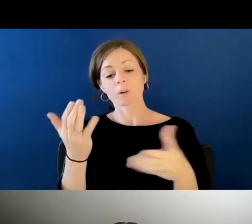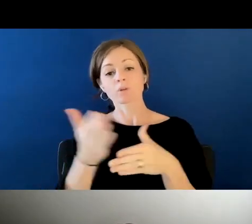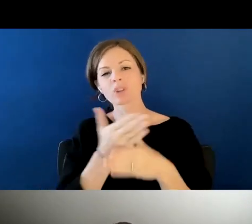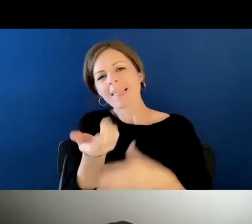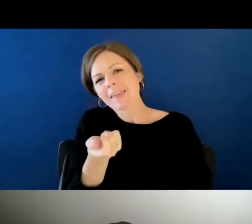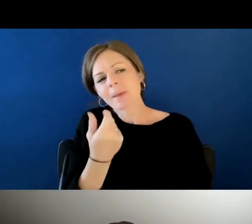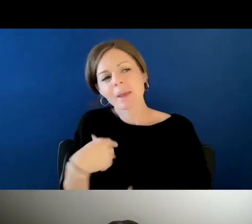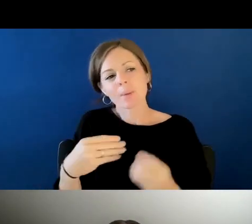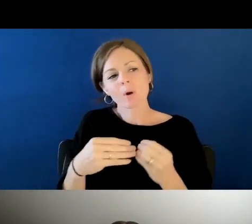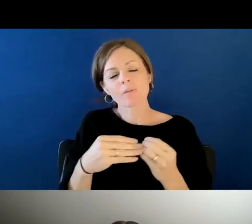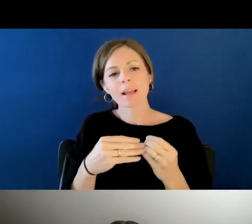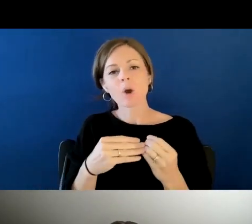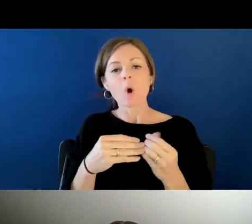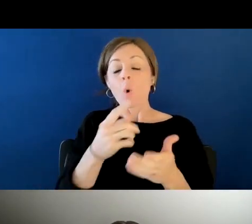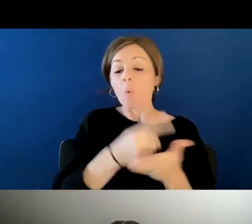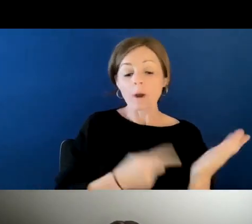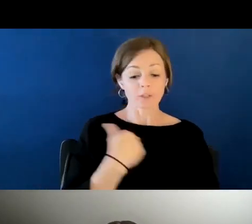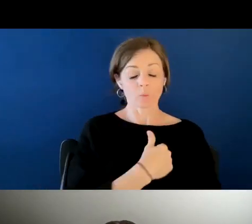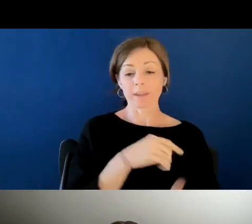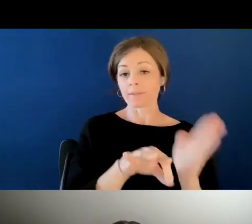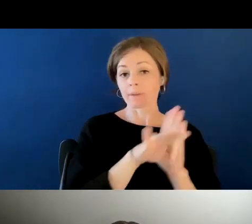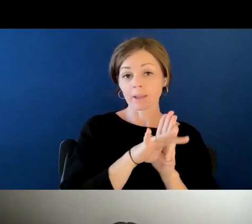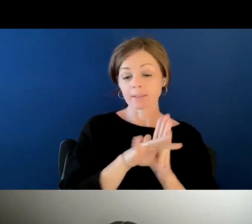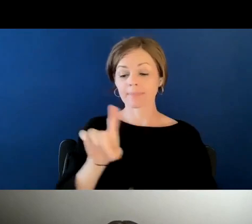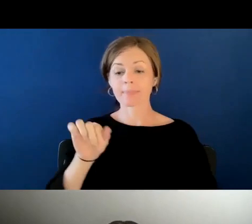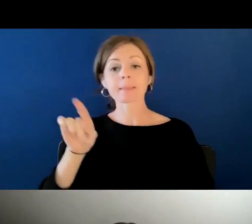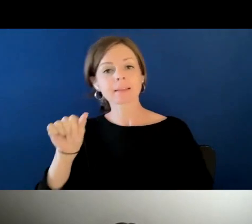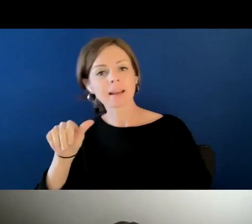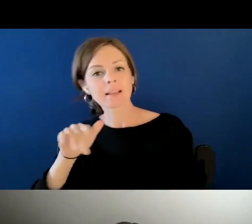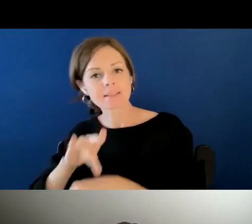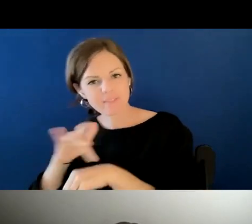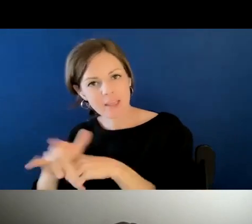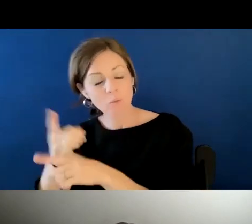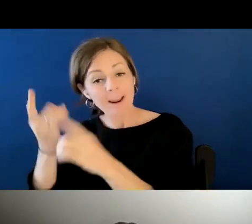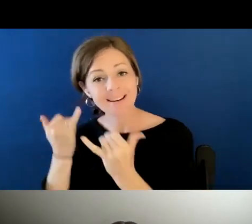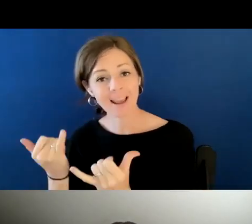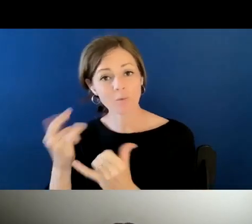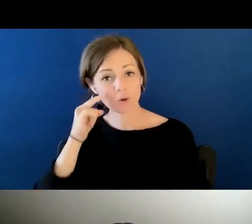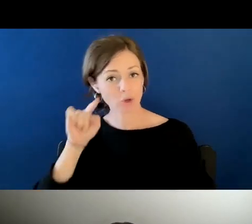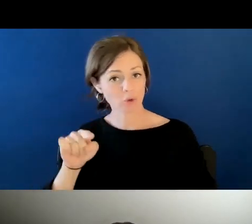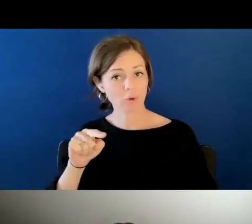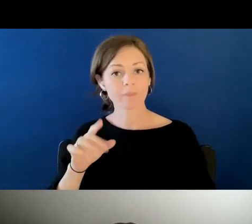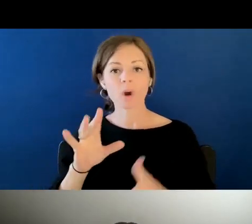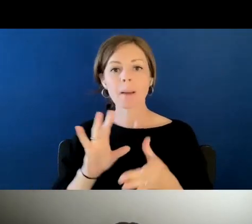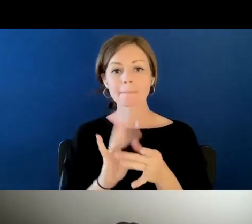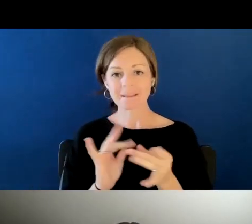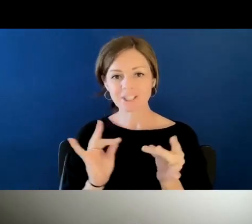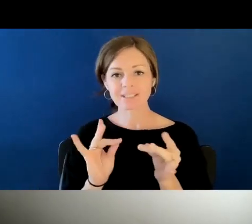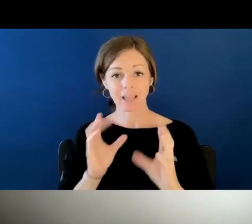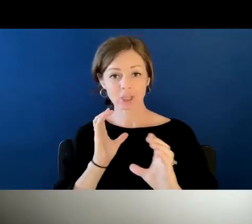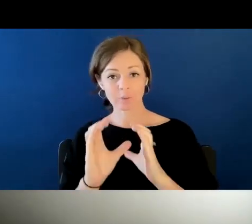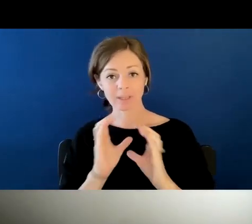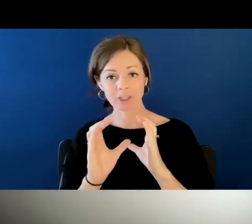the kind of findings and the kind of data that is available to all of you right now about messaging and communications